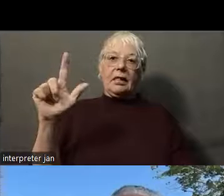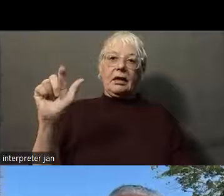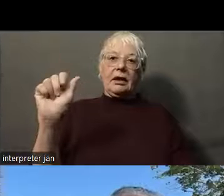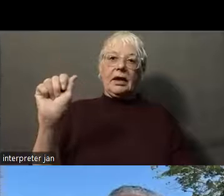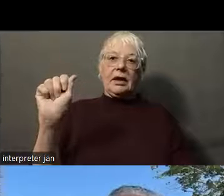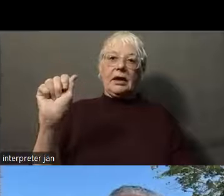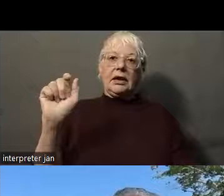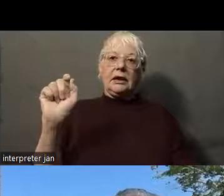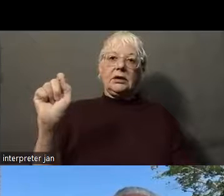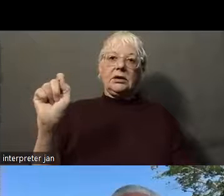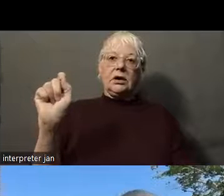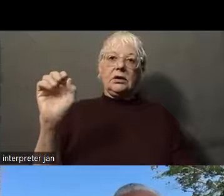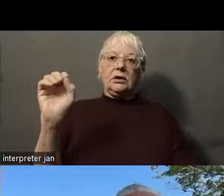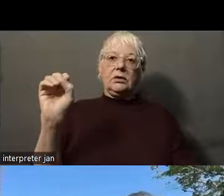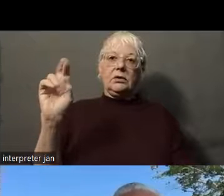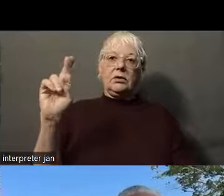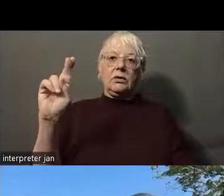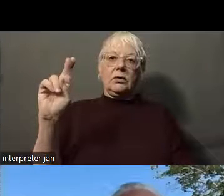LA.org.